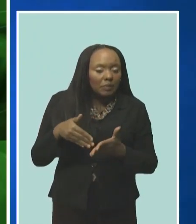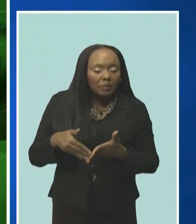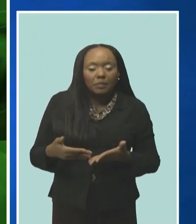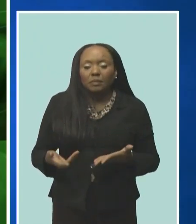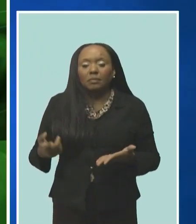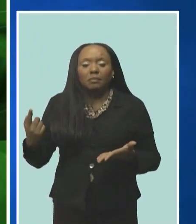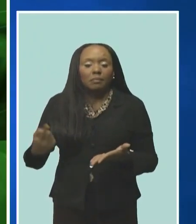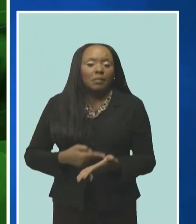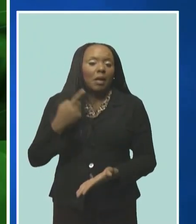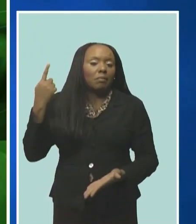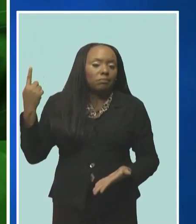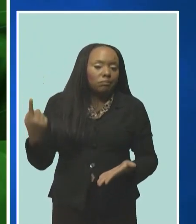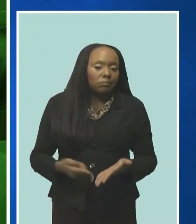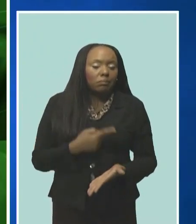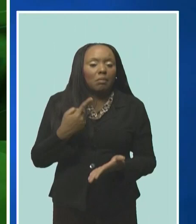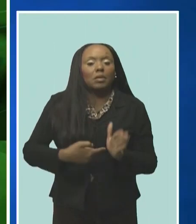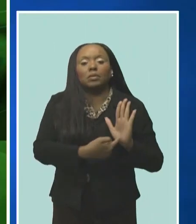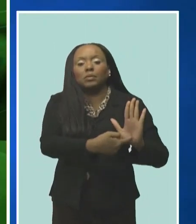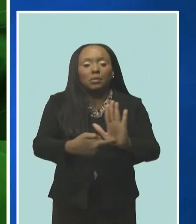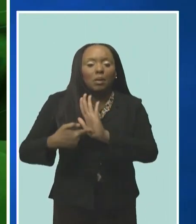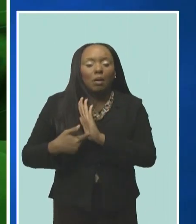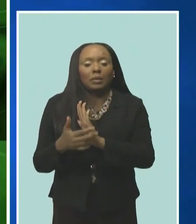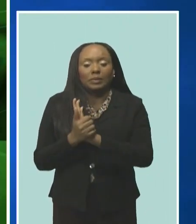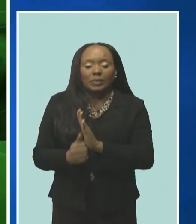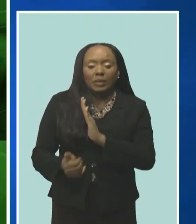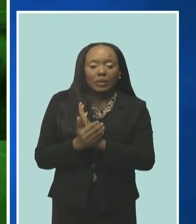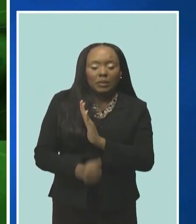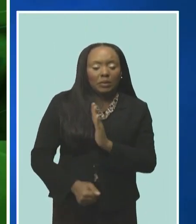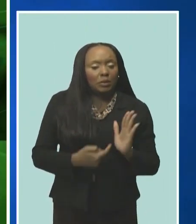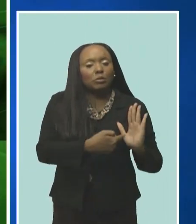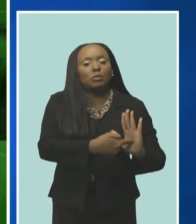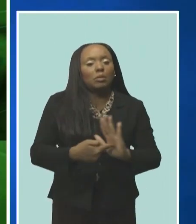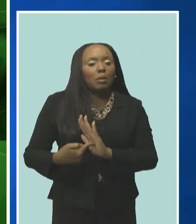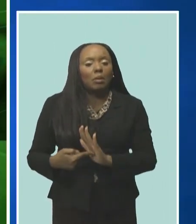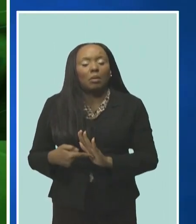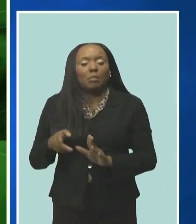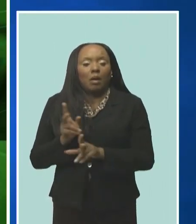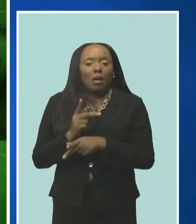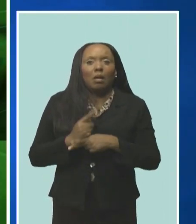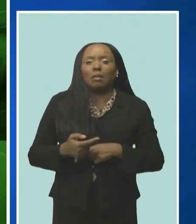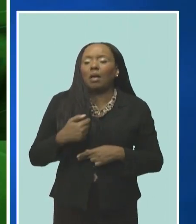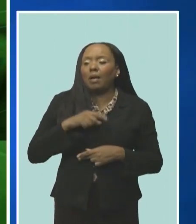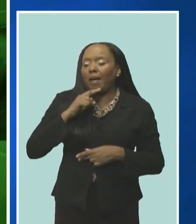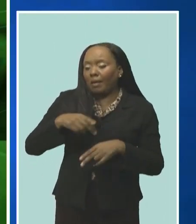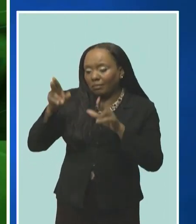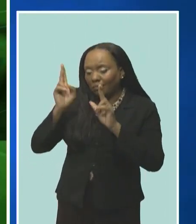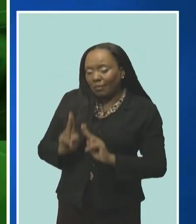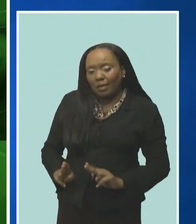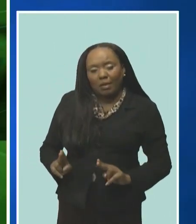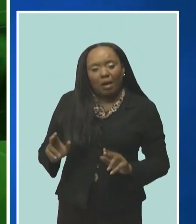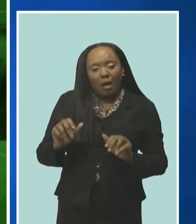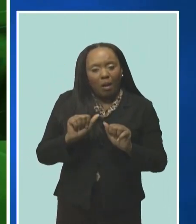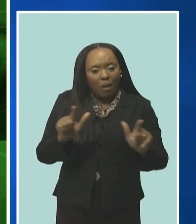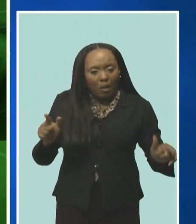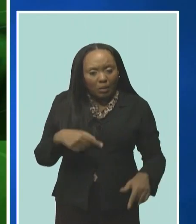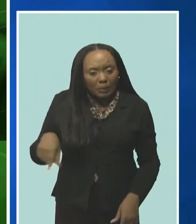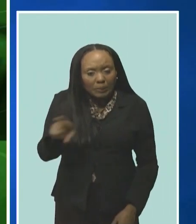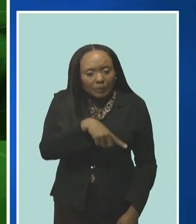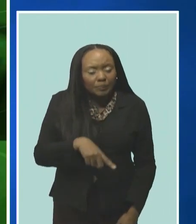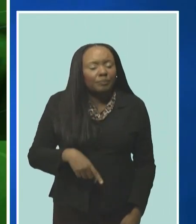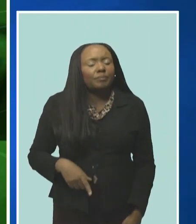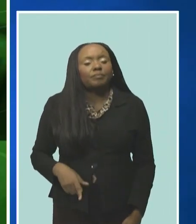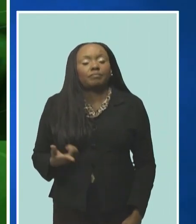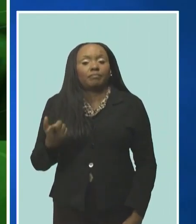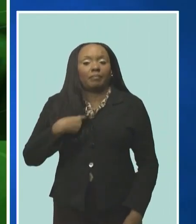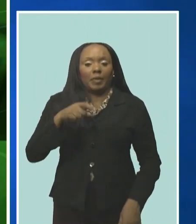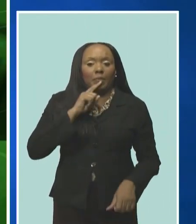and the services that they have to offer. And I want to salute all of them for what they're doing. One of the things that I will guarantee is that